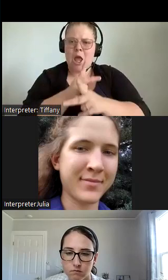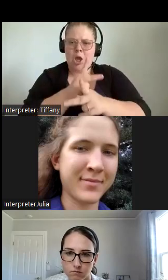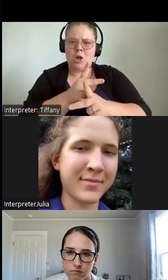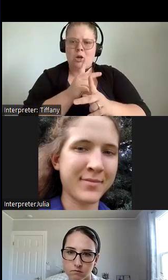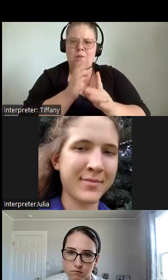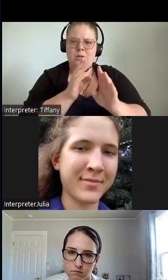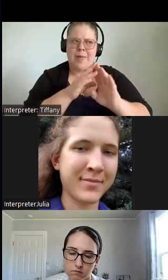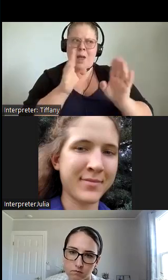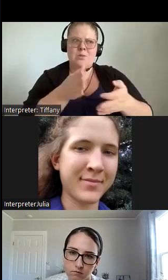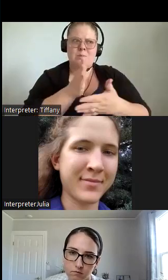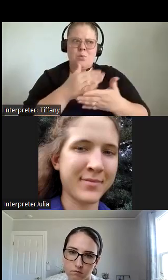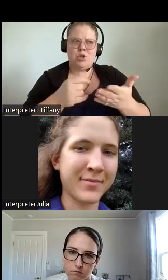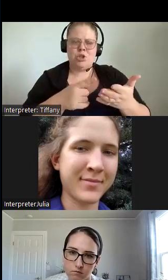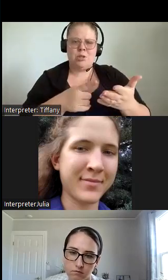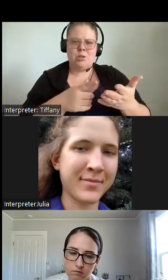that.